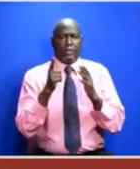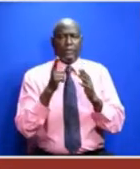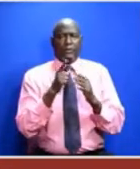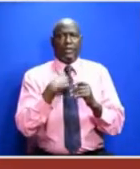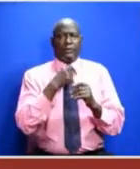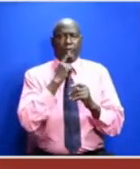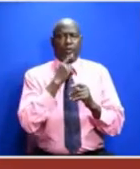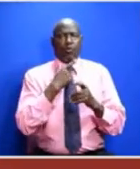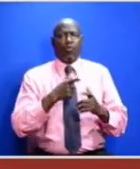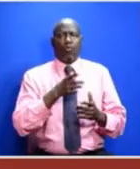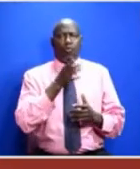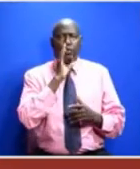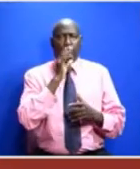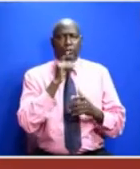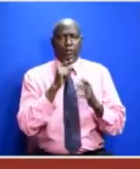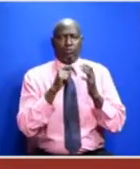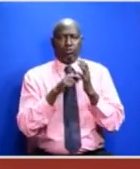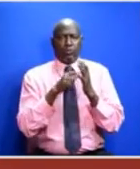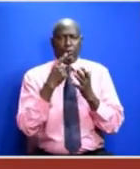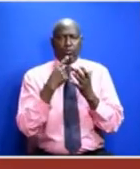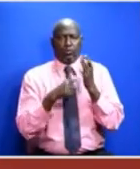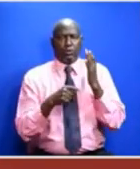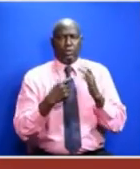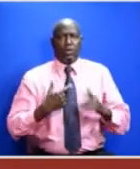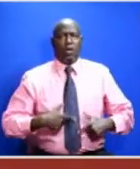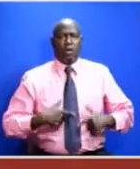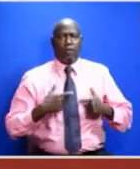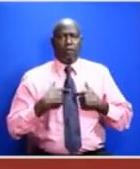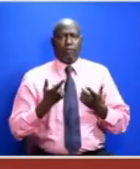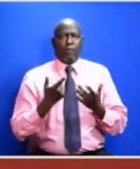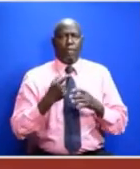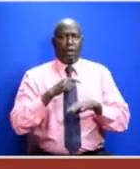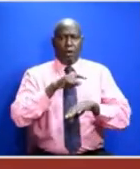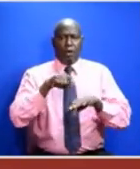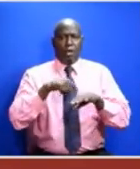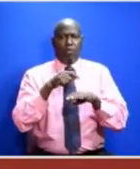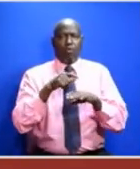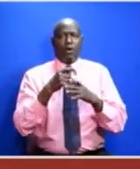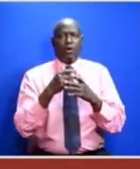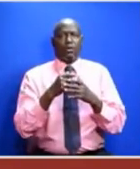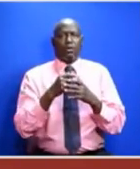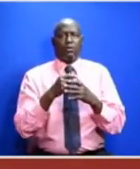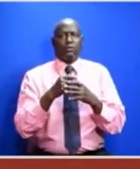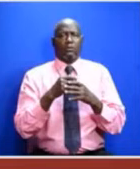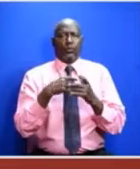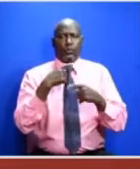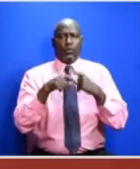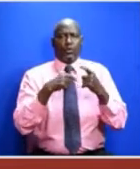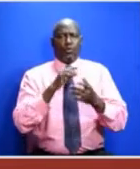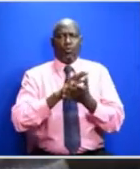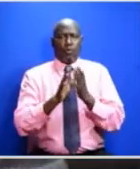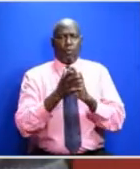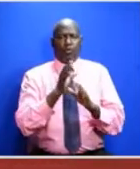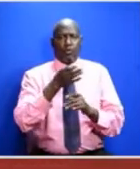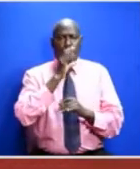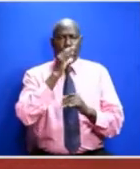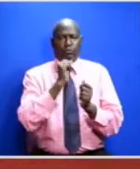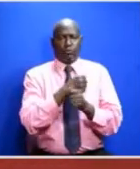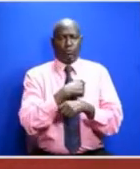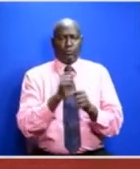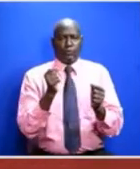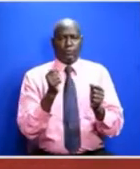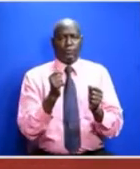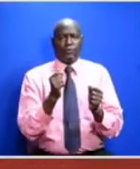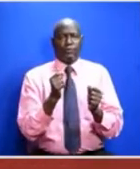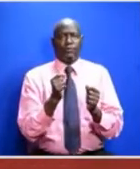life. Sure. I don't know whether there is a day or an hour that passes without you using, interacting with water. Yeah, in any